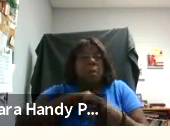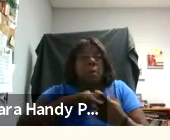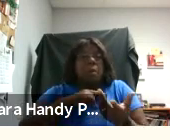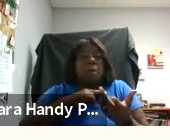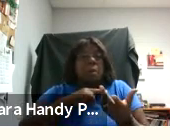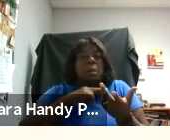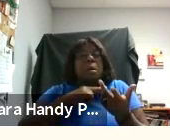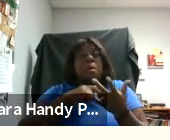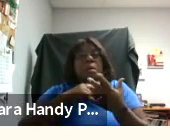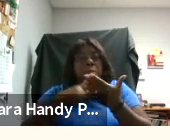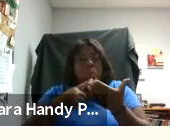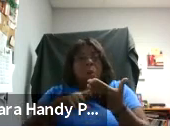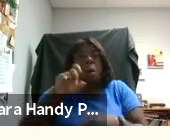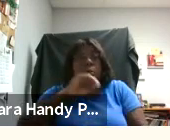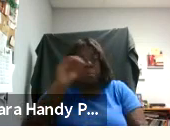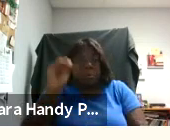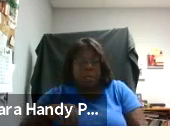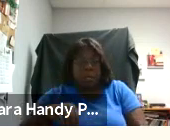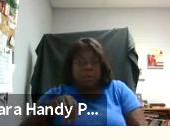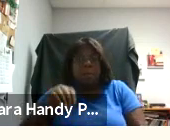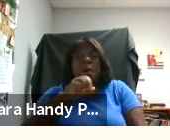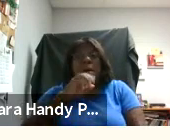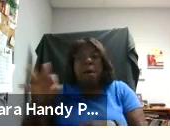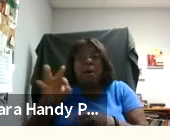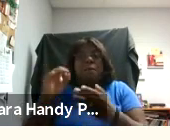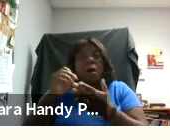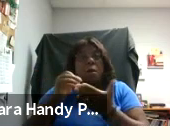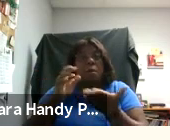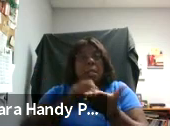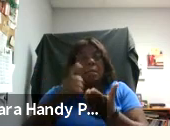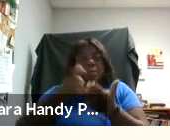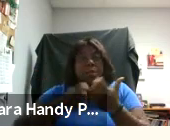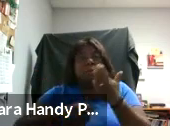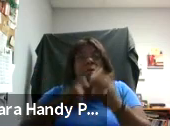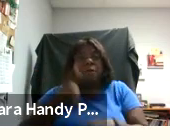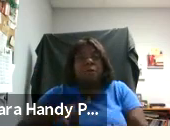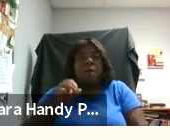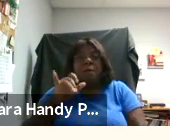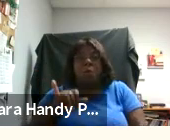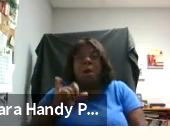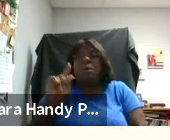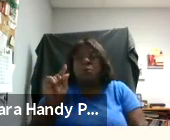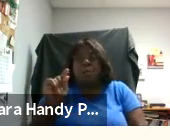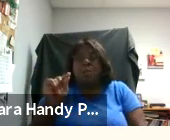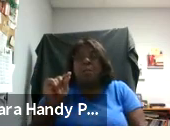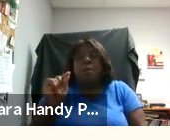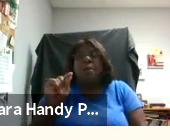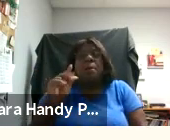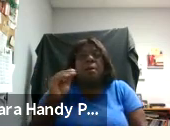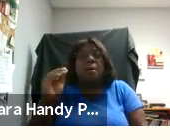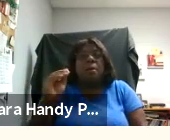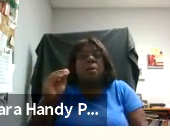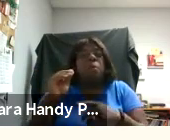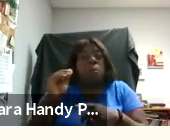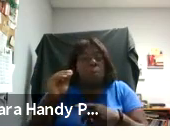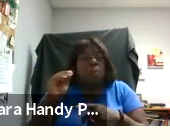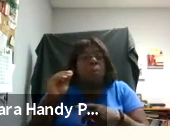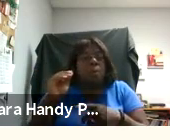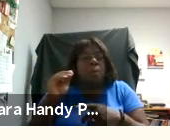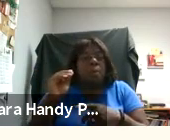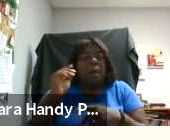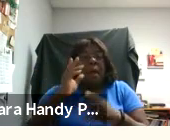covered 100% of expenses for fiscal year 20. We did, at the end